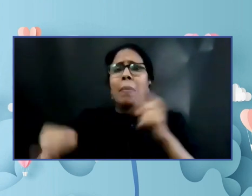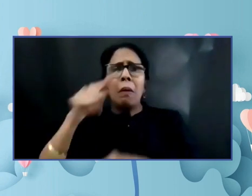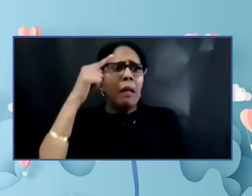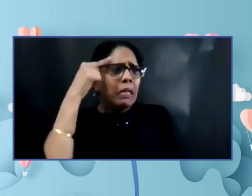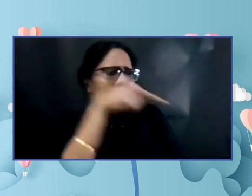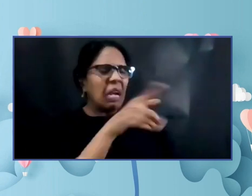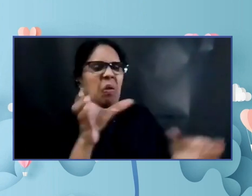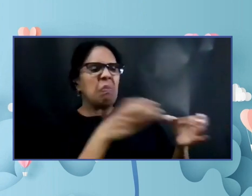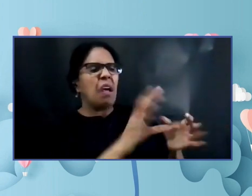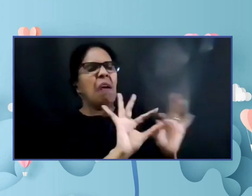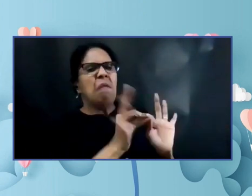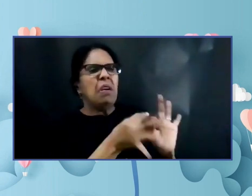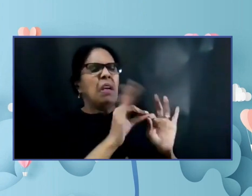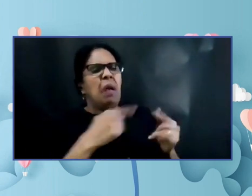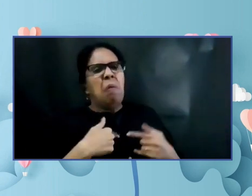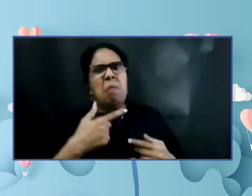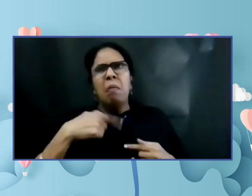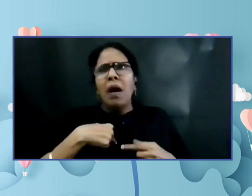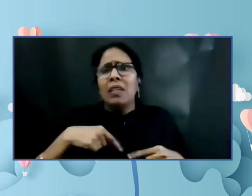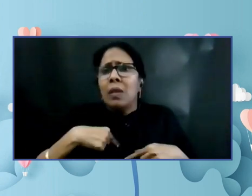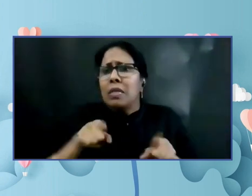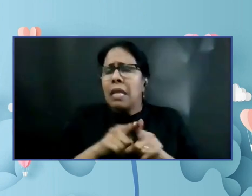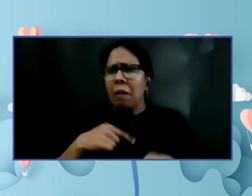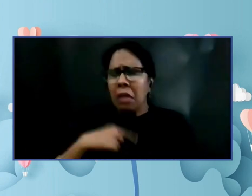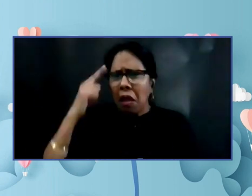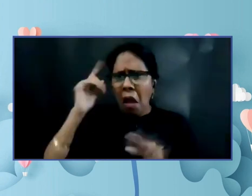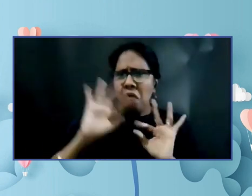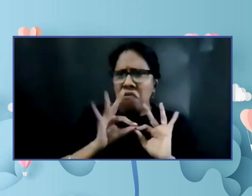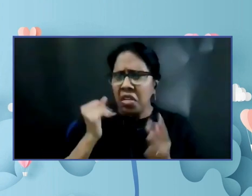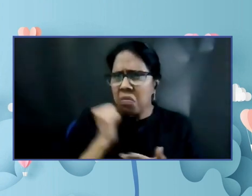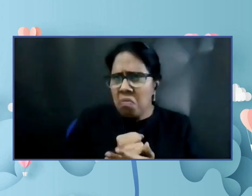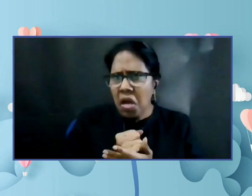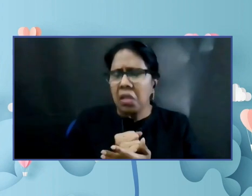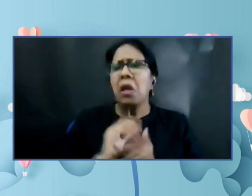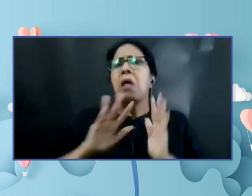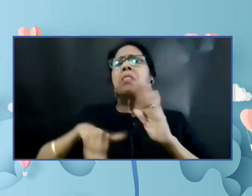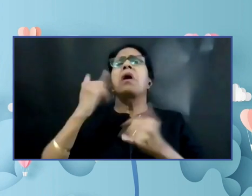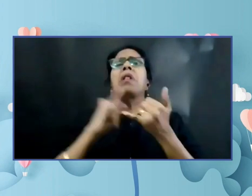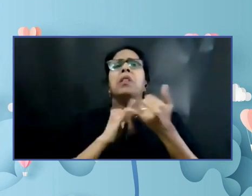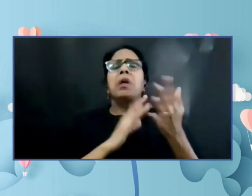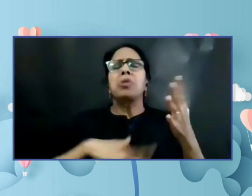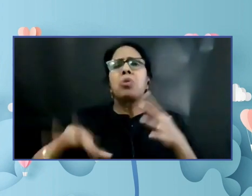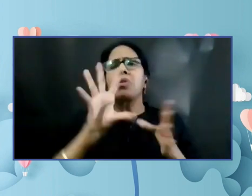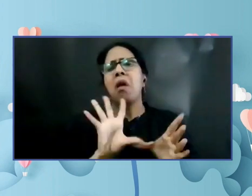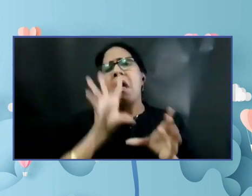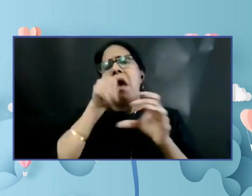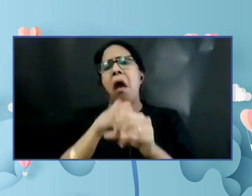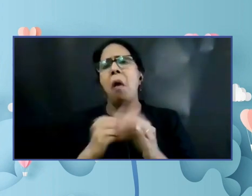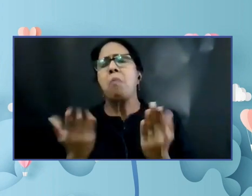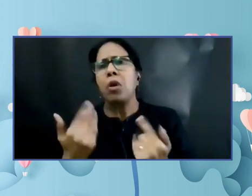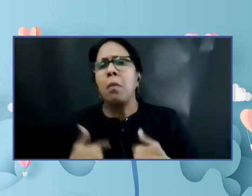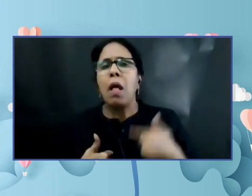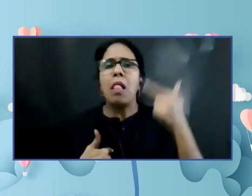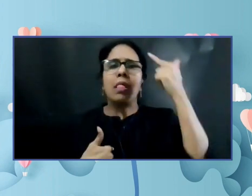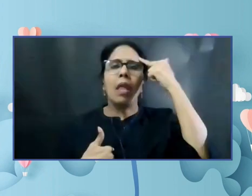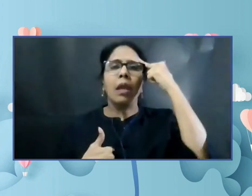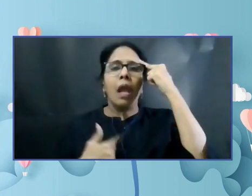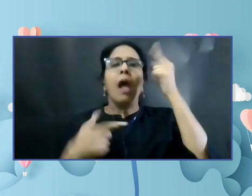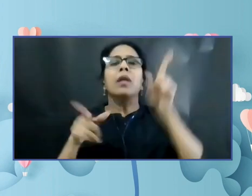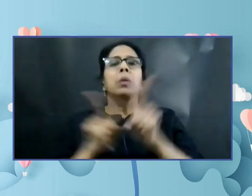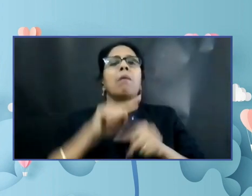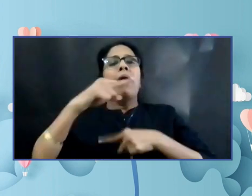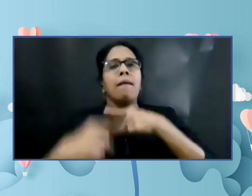to be fully integrated into society. It's a vicious cycle of circular